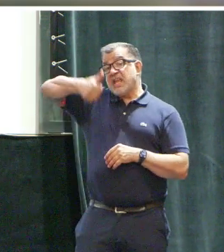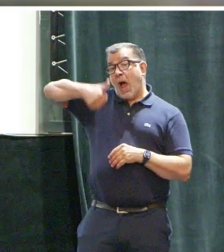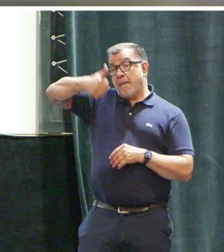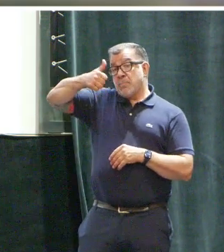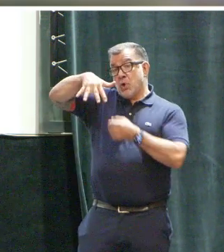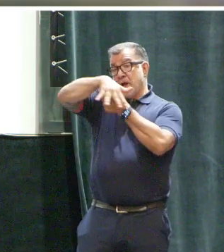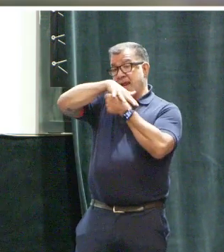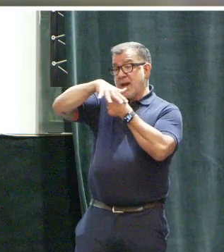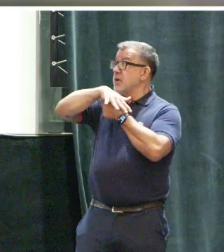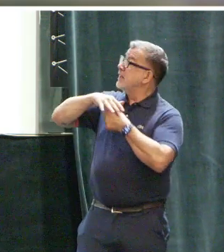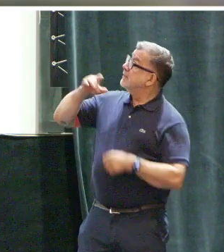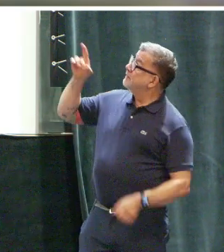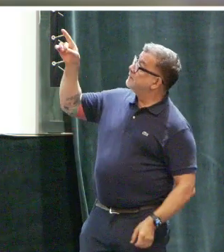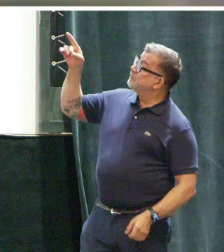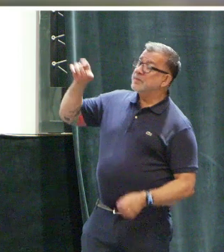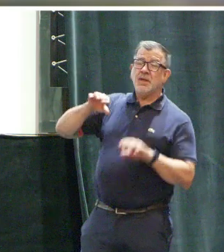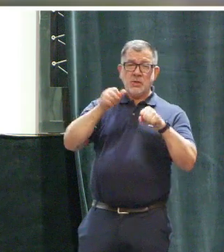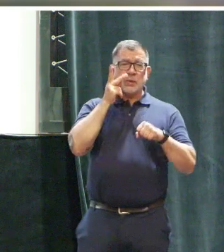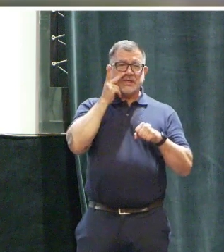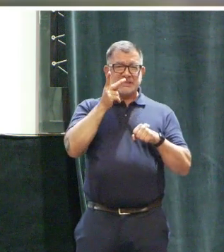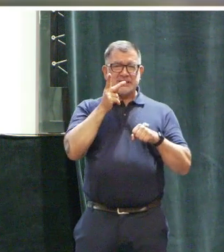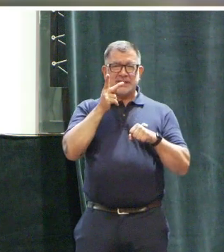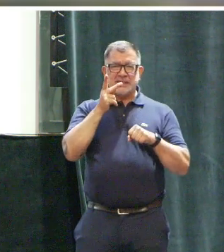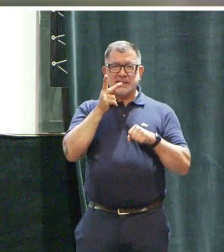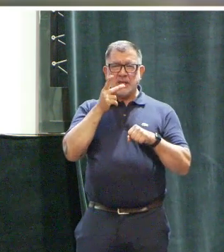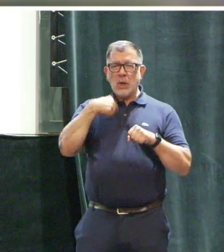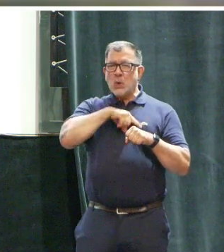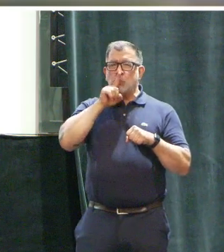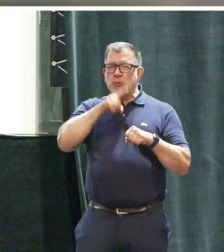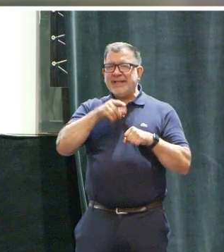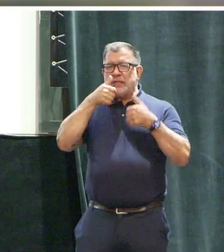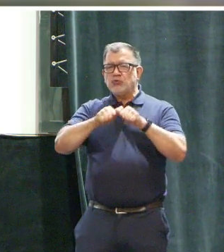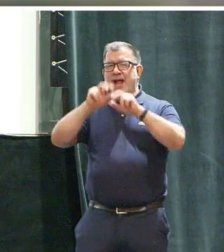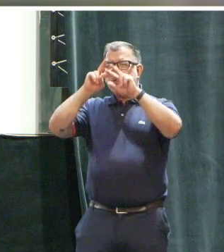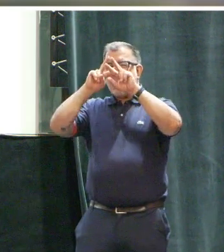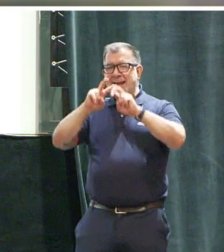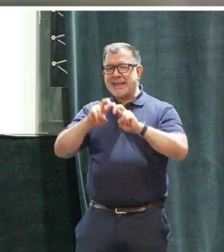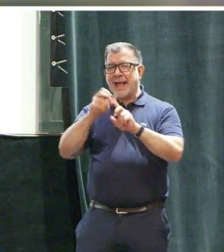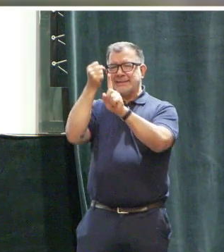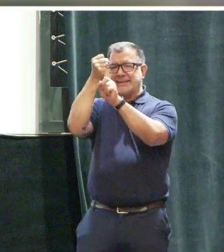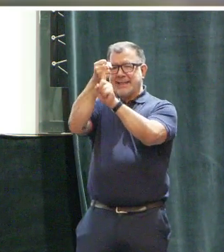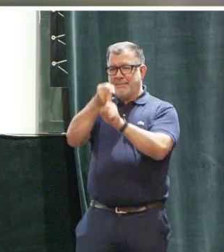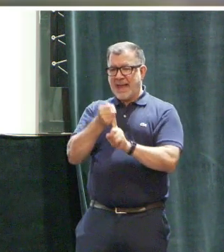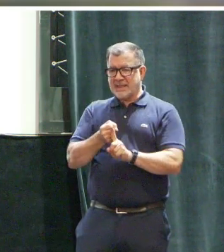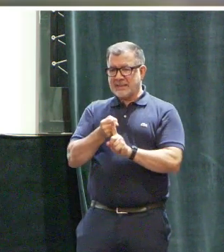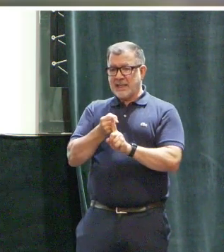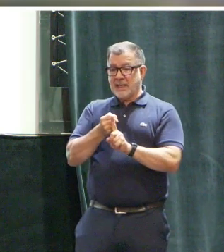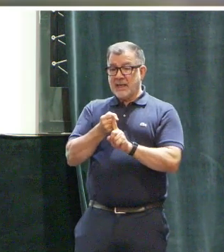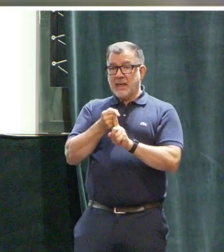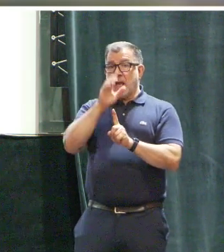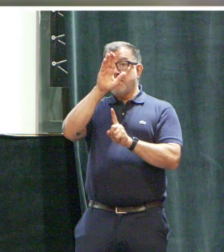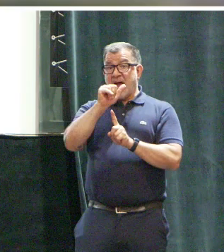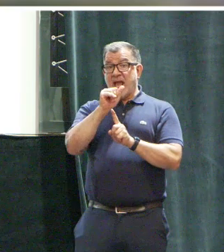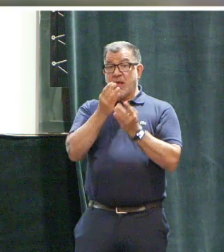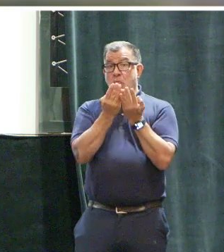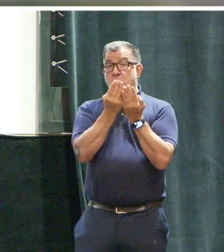area, you can see we're trying to really minimize the impact in the South Cove by pulling the wall as close as